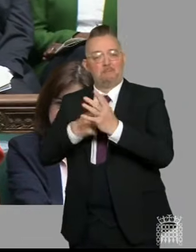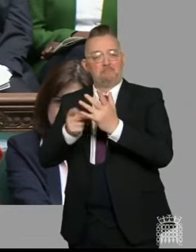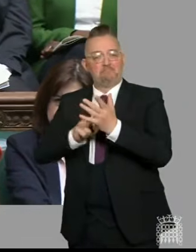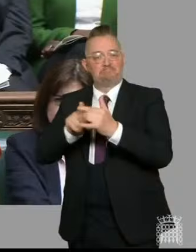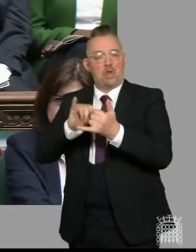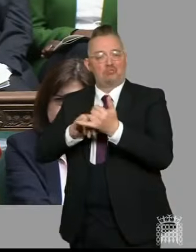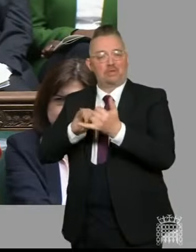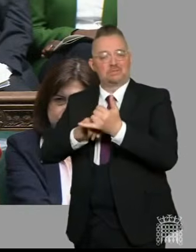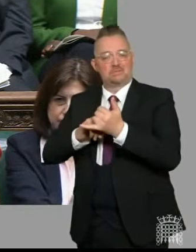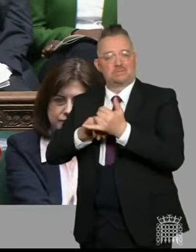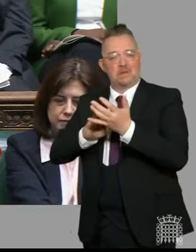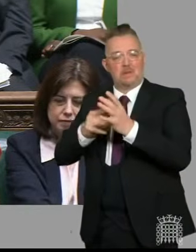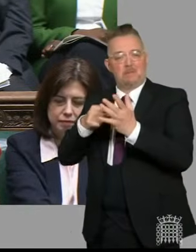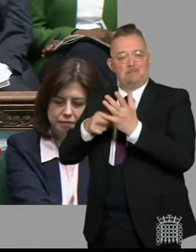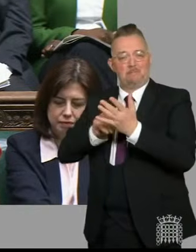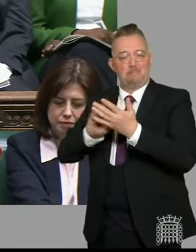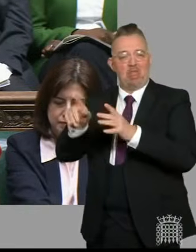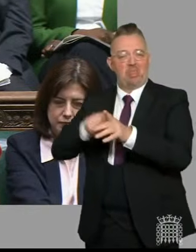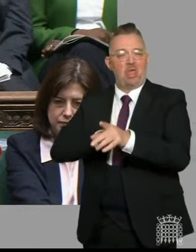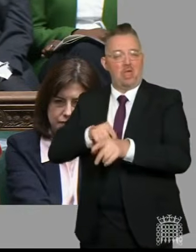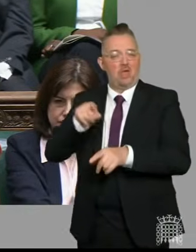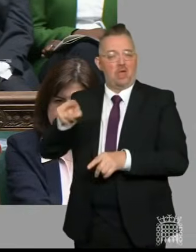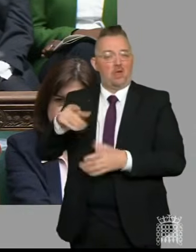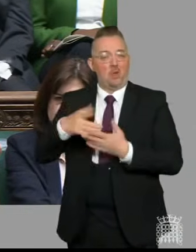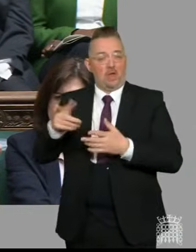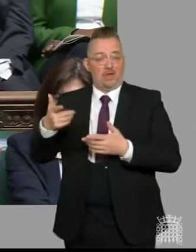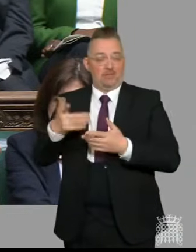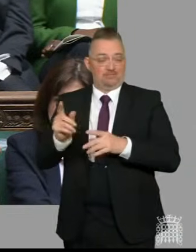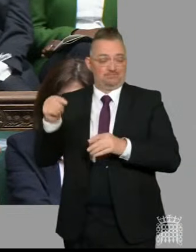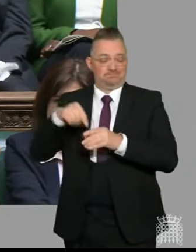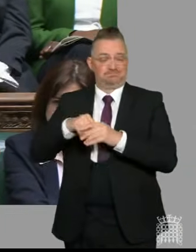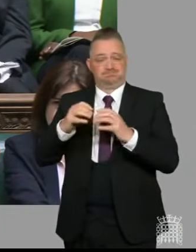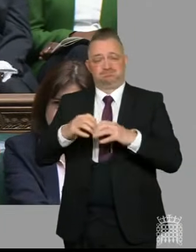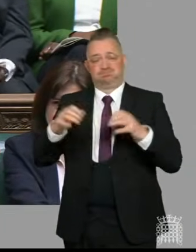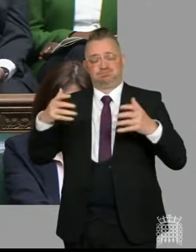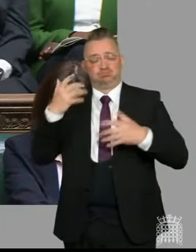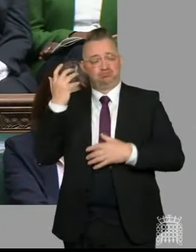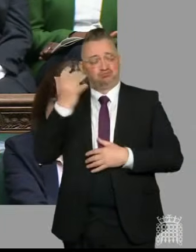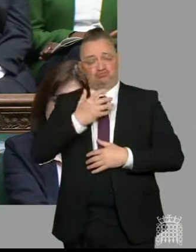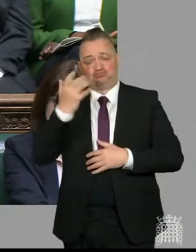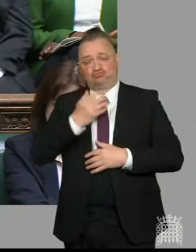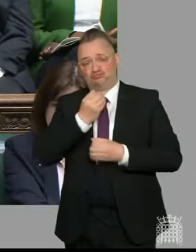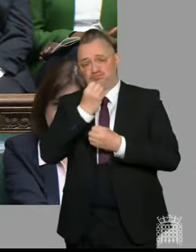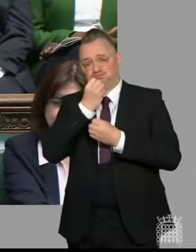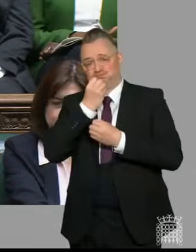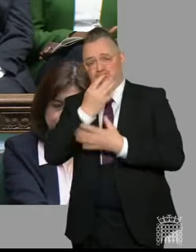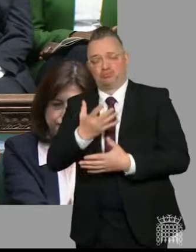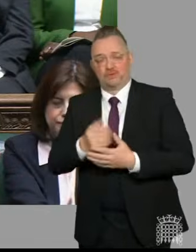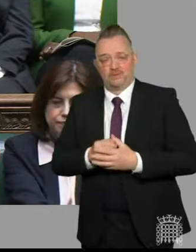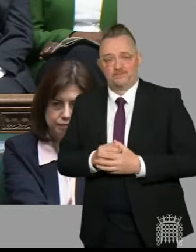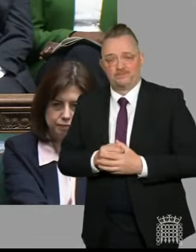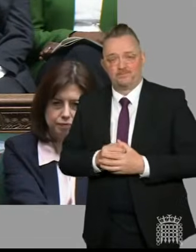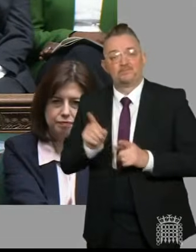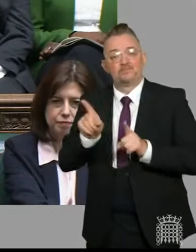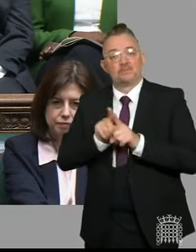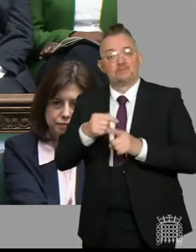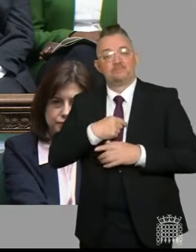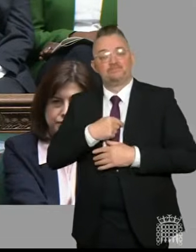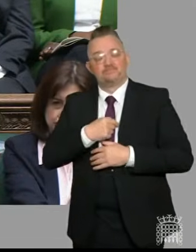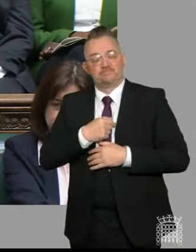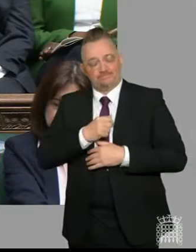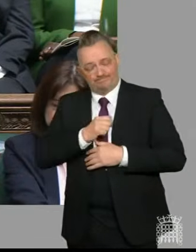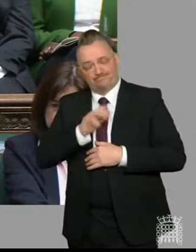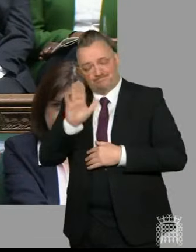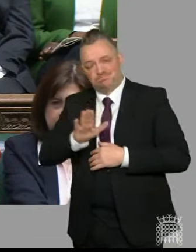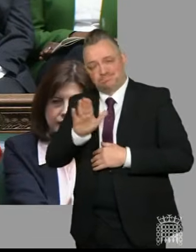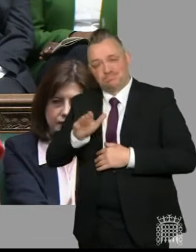contributions in this Parliament, politics and wider life. And also send my condolences following today's news to the family of Lord